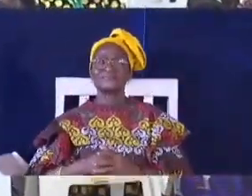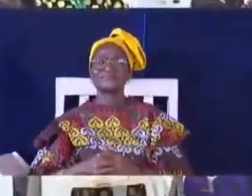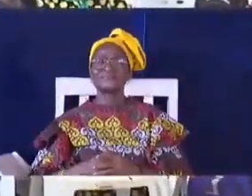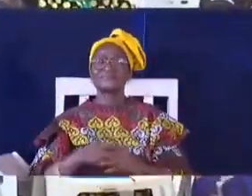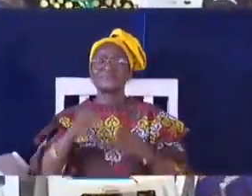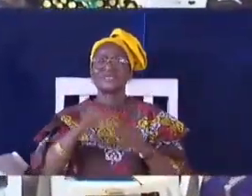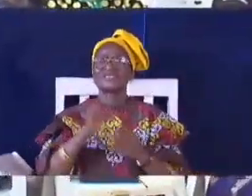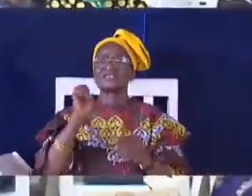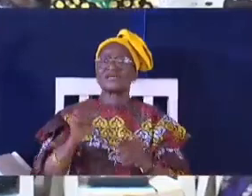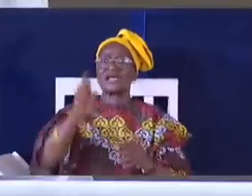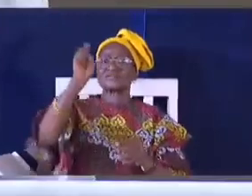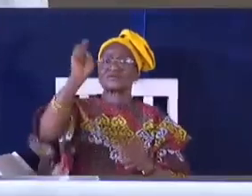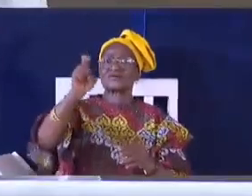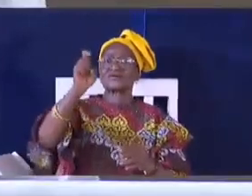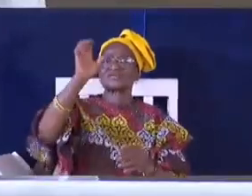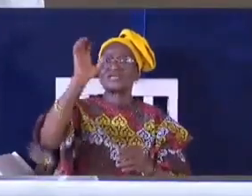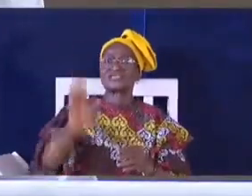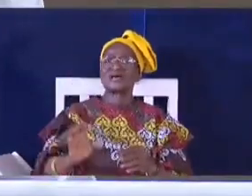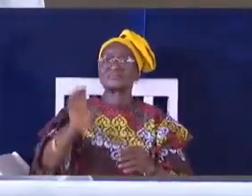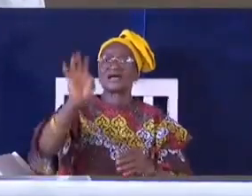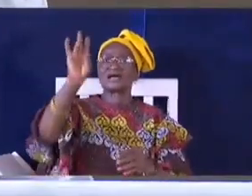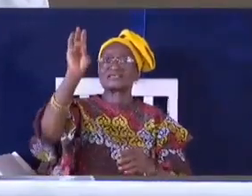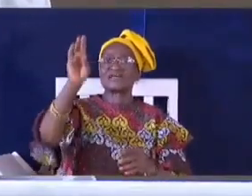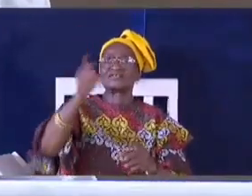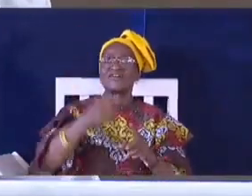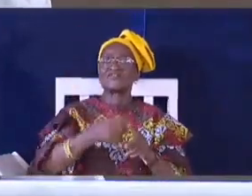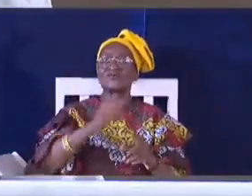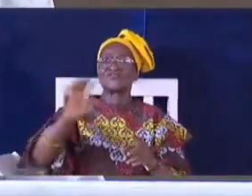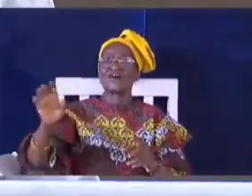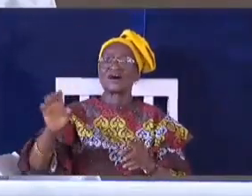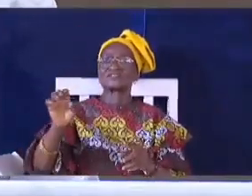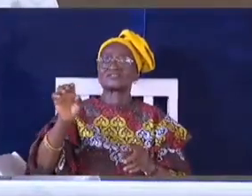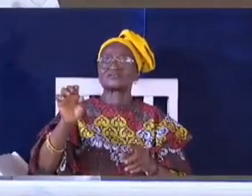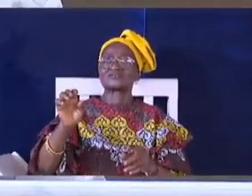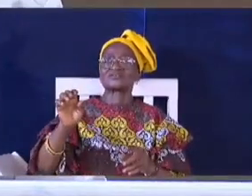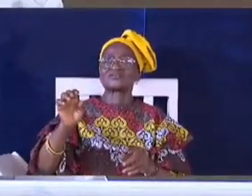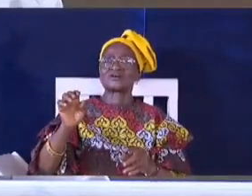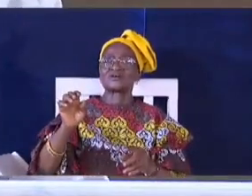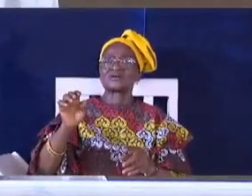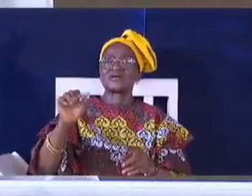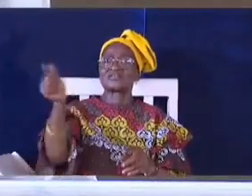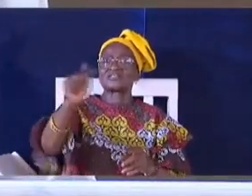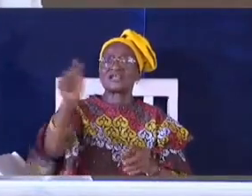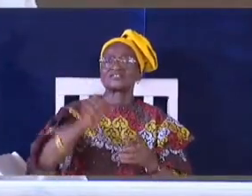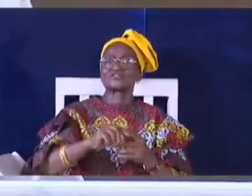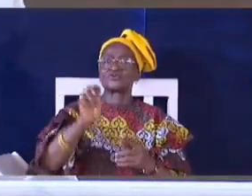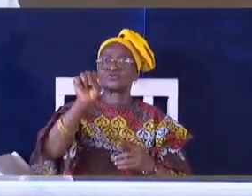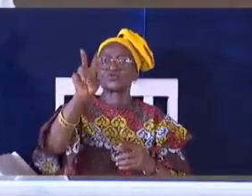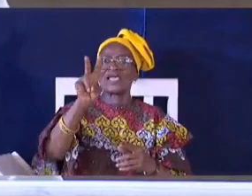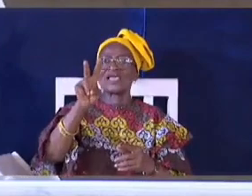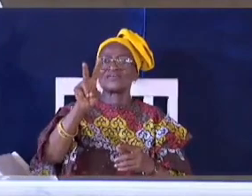In Exodus chapter 7, from verse 10 to 12, Exodus 7, 10 to 12,